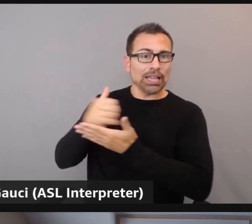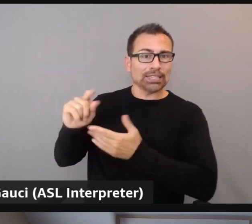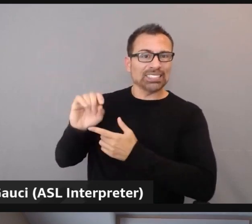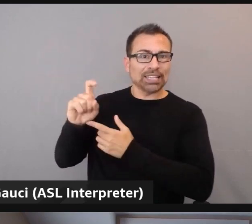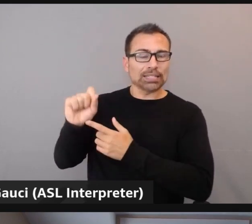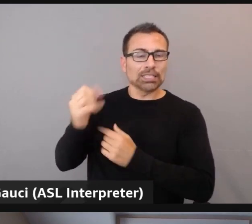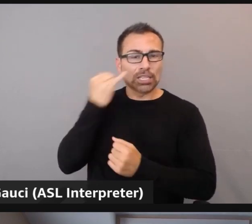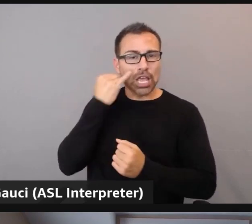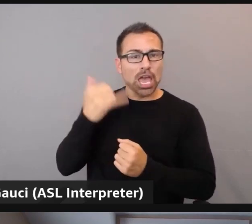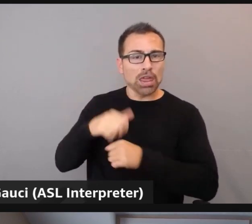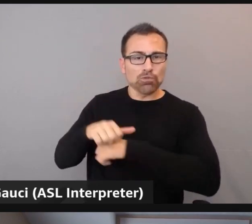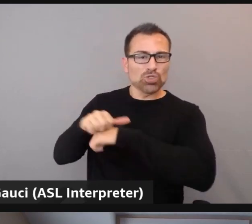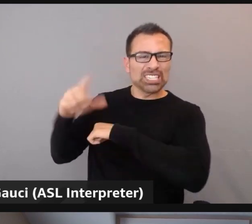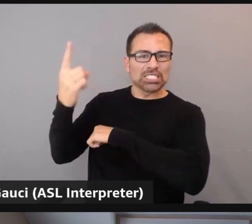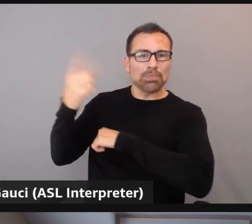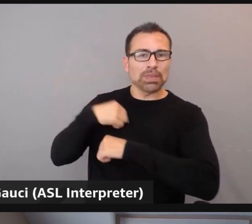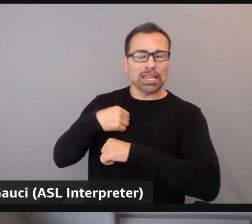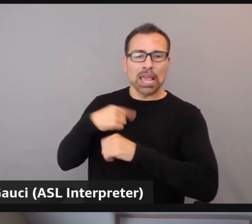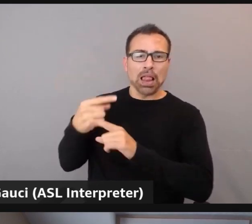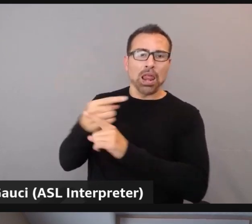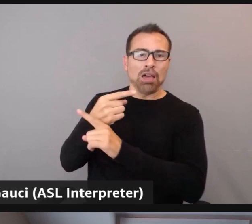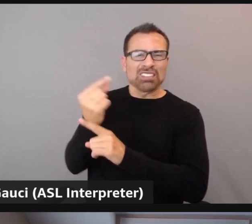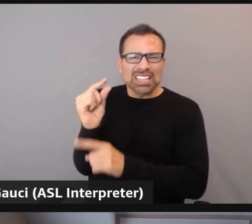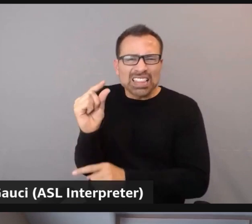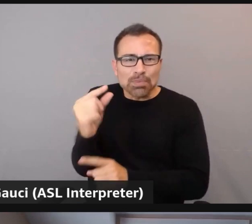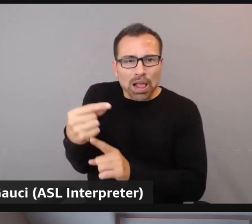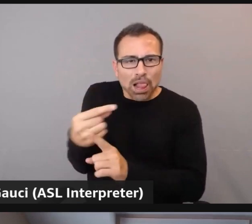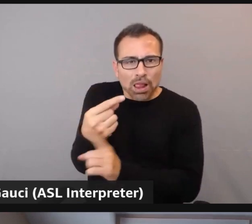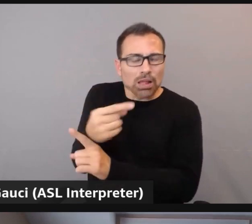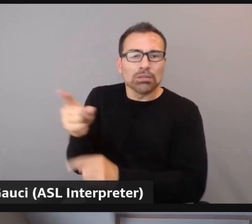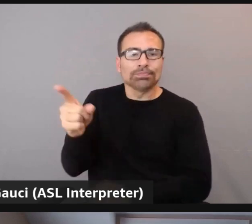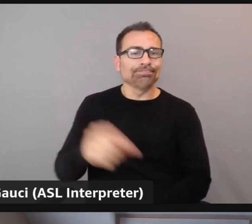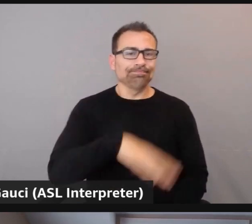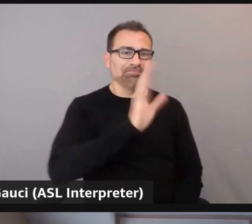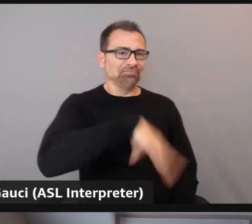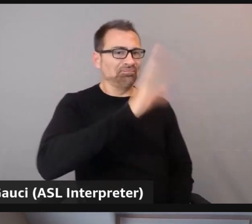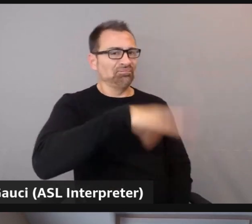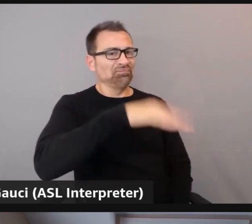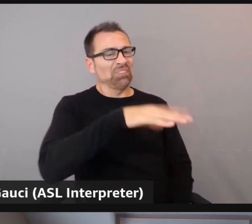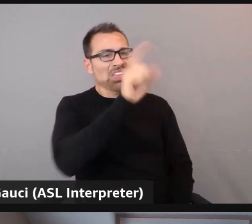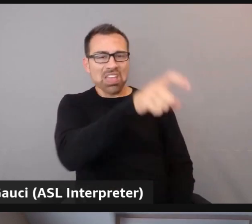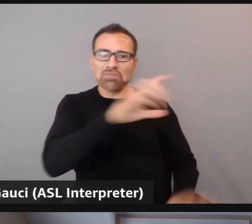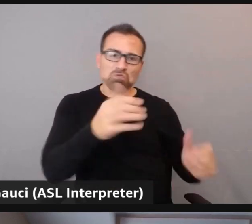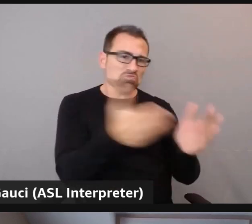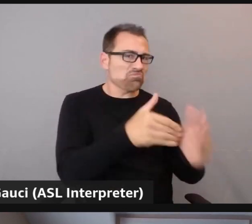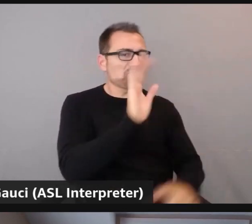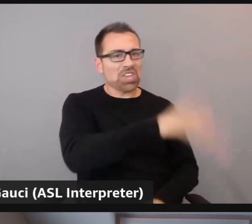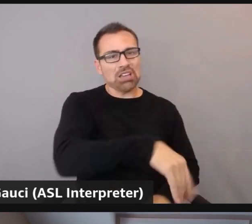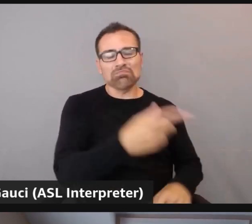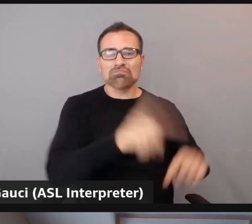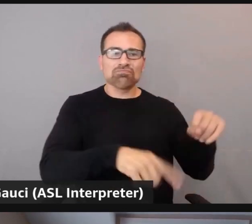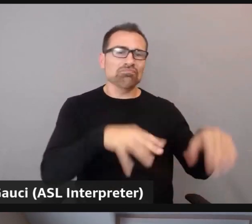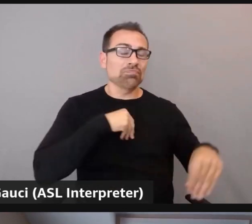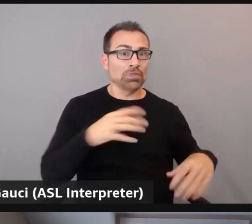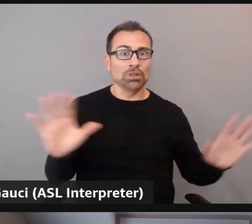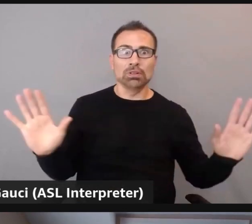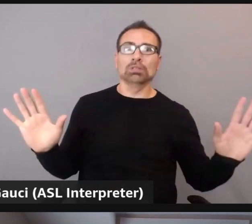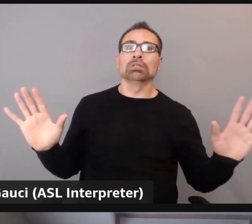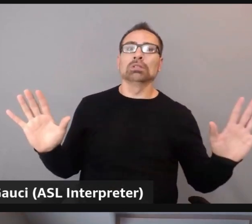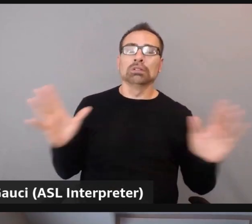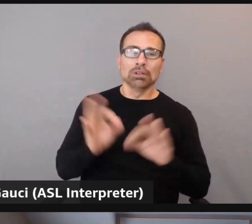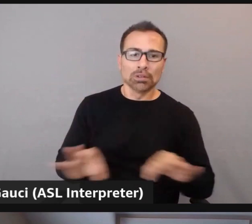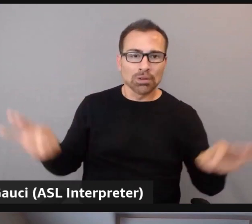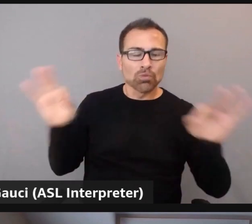different format, they're very quick to inform you, you need to redo everything type thing. So the importance of doing this, and so as a